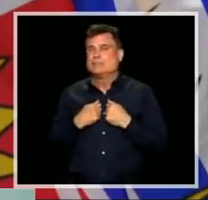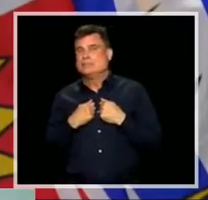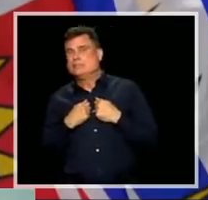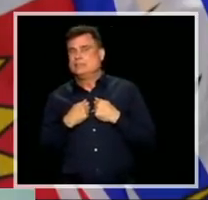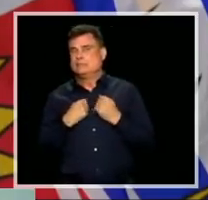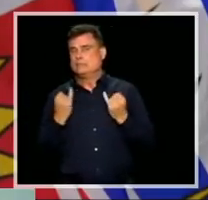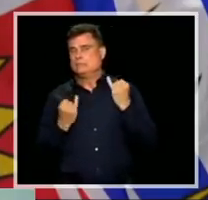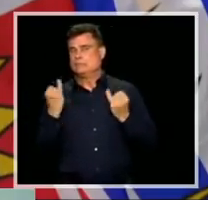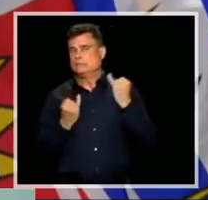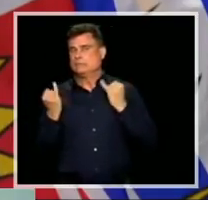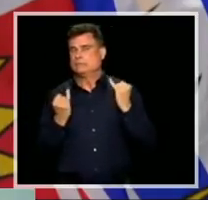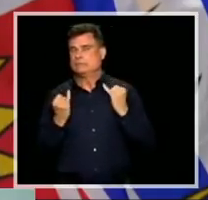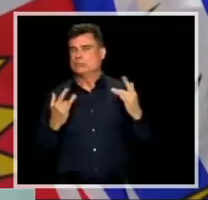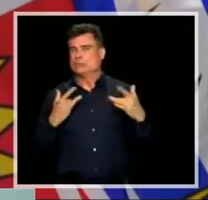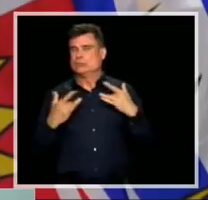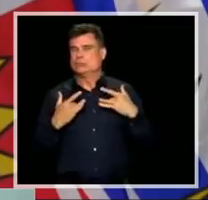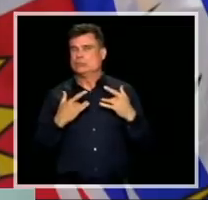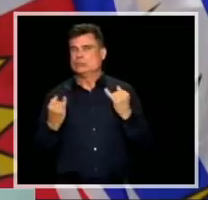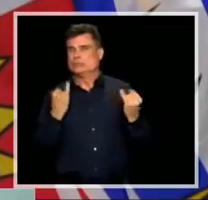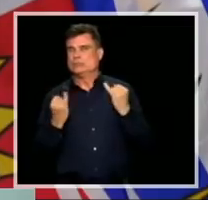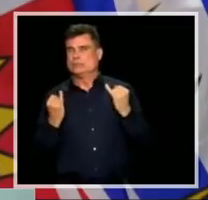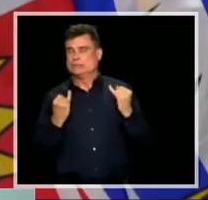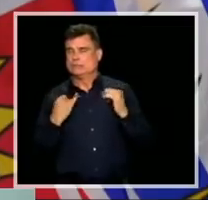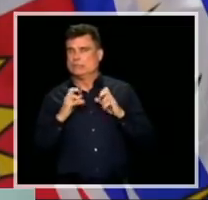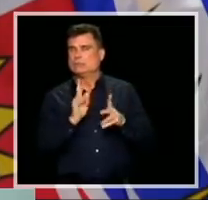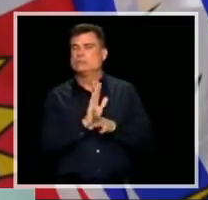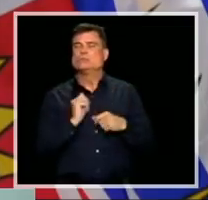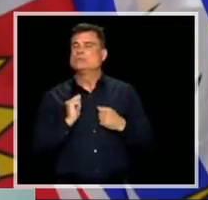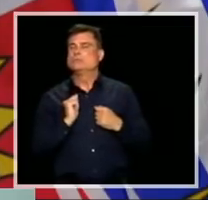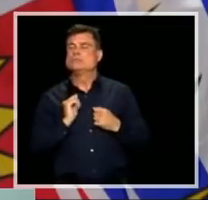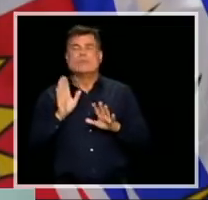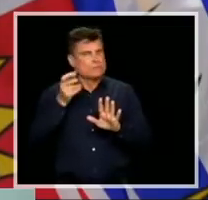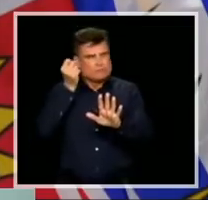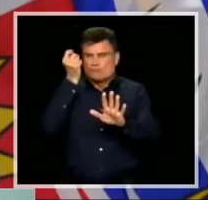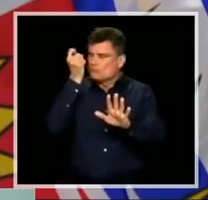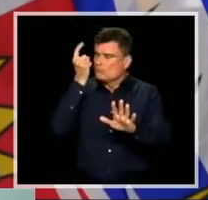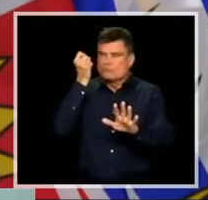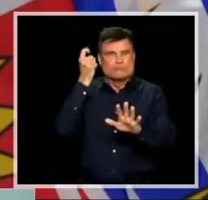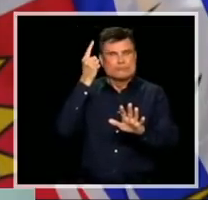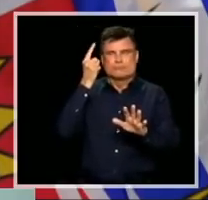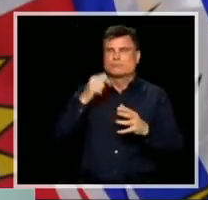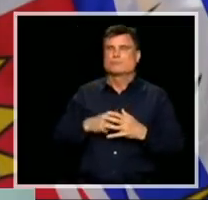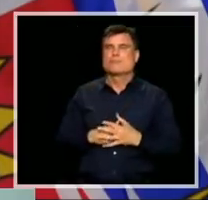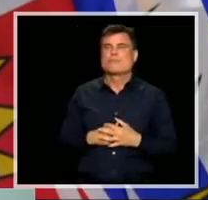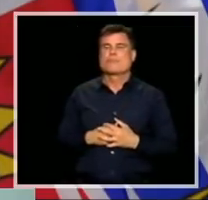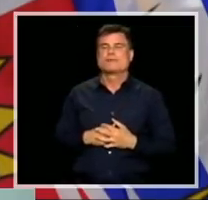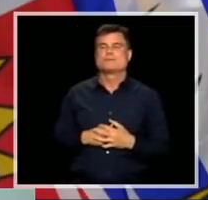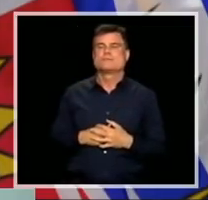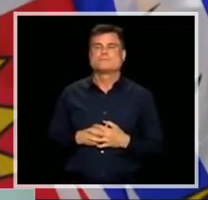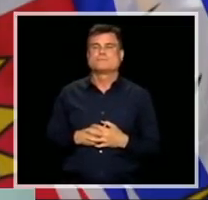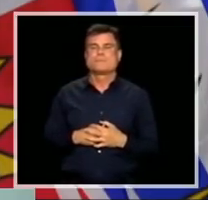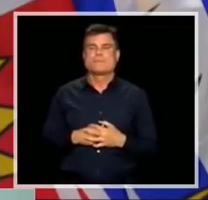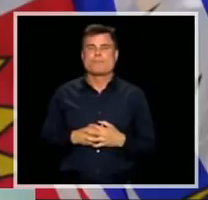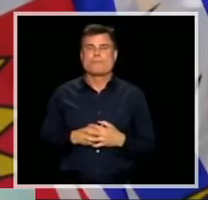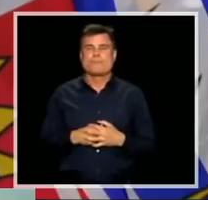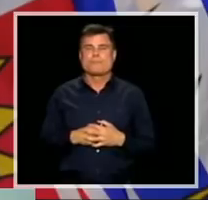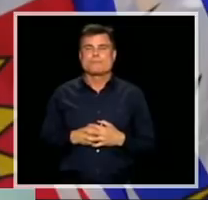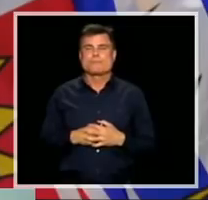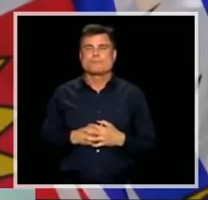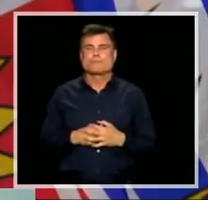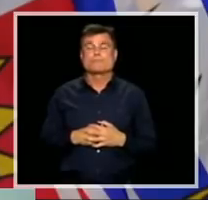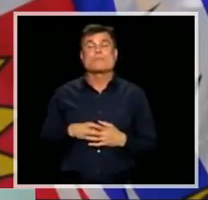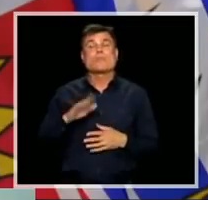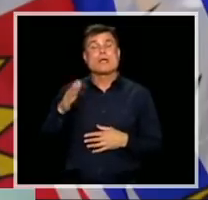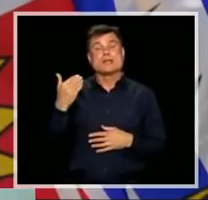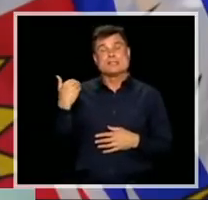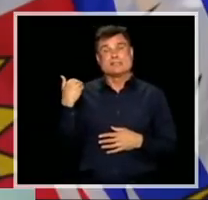that's also been the case here in British Columbia, which sort of flies in the face of the idea that it's just oldsters that are getting it under the age of